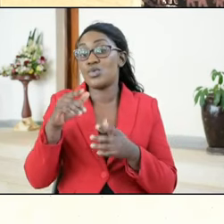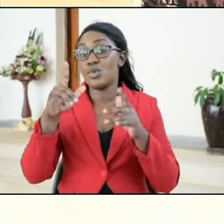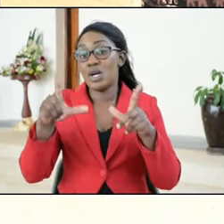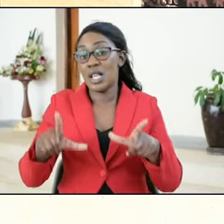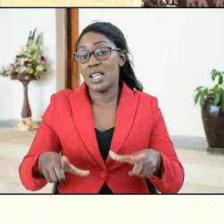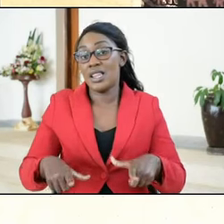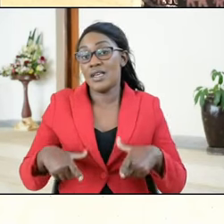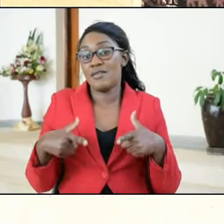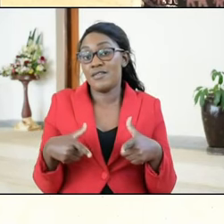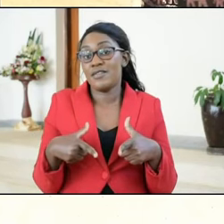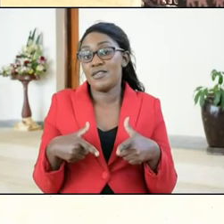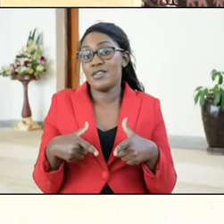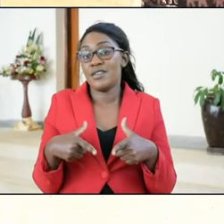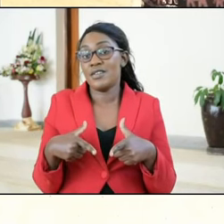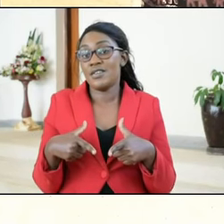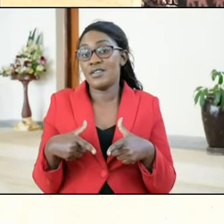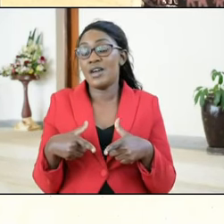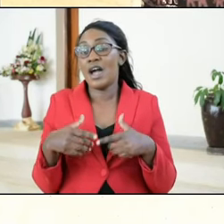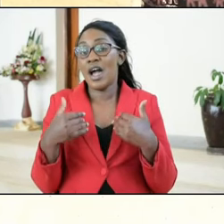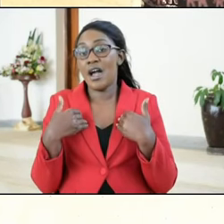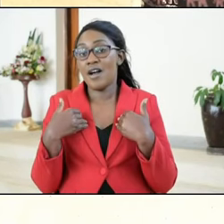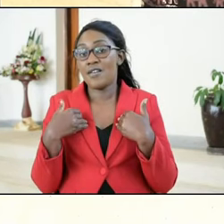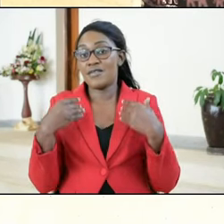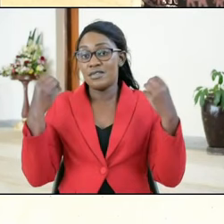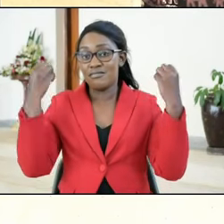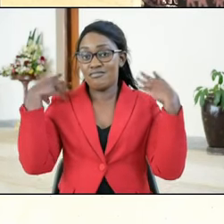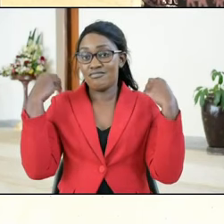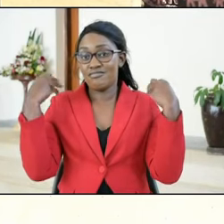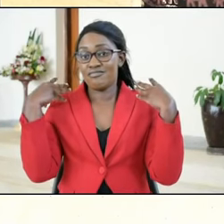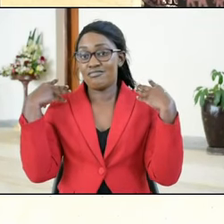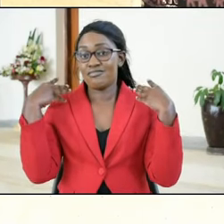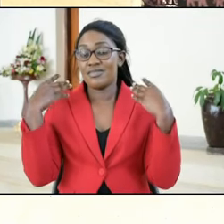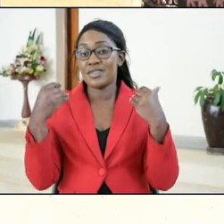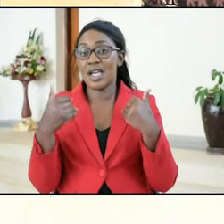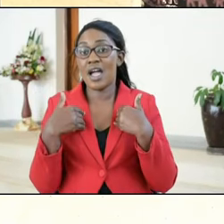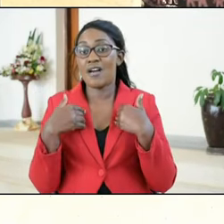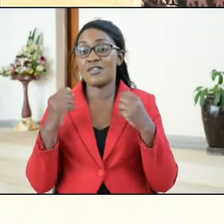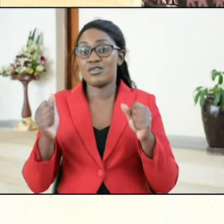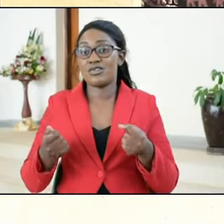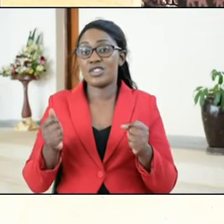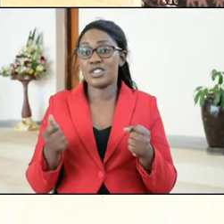are cultures that and practices and traditions that can influence